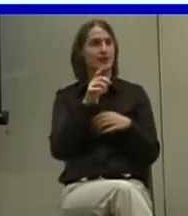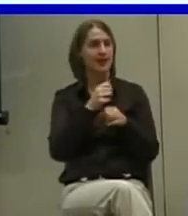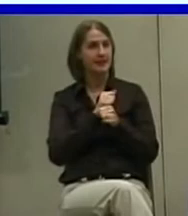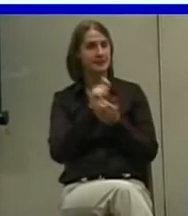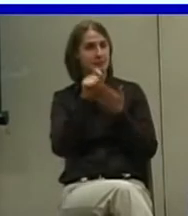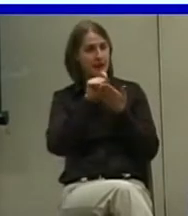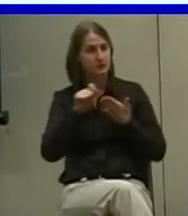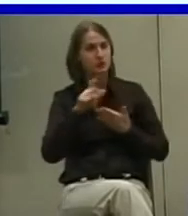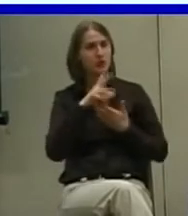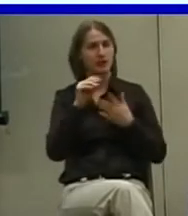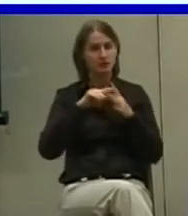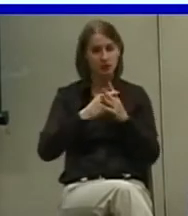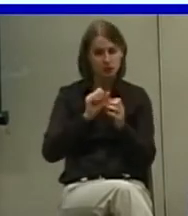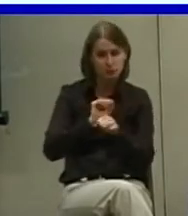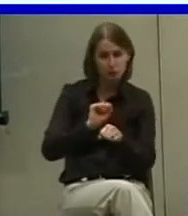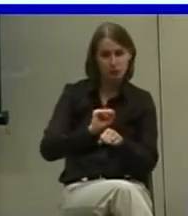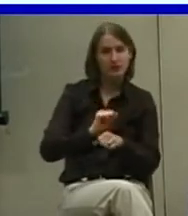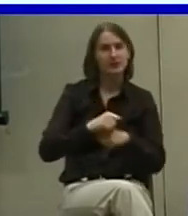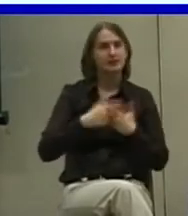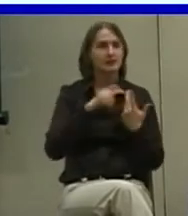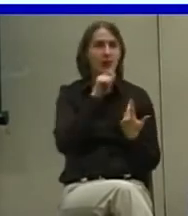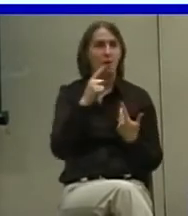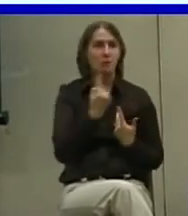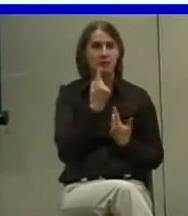rather than just moving in that direction.